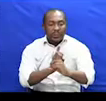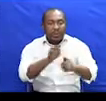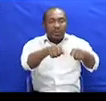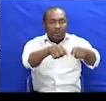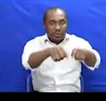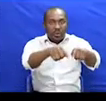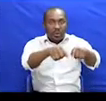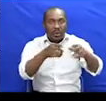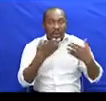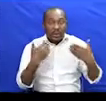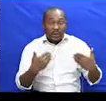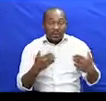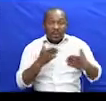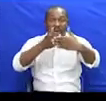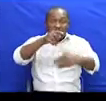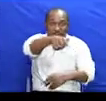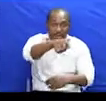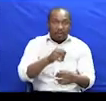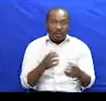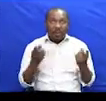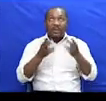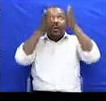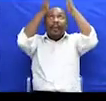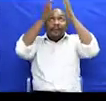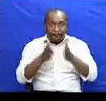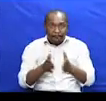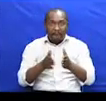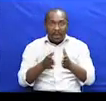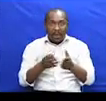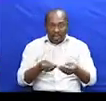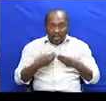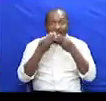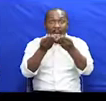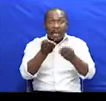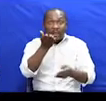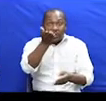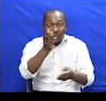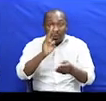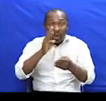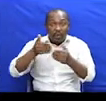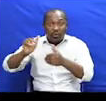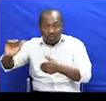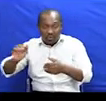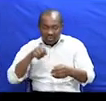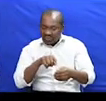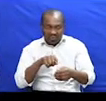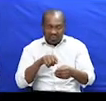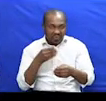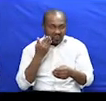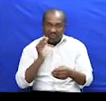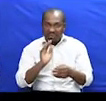reaching where I want to go. Same applied to pilot. It's directing you the end point. So from the